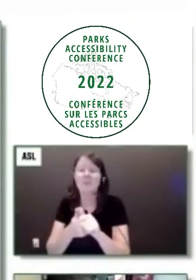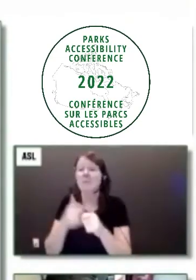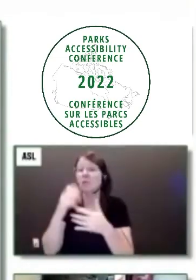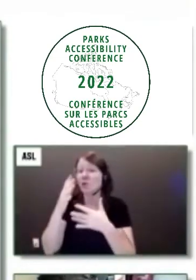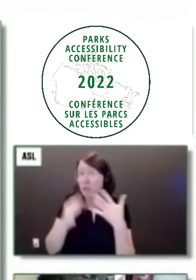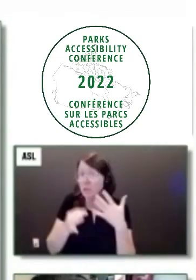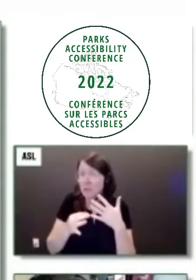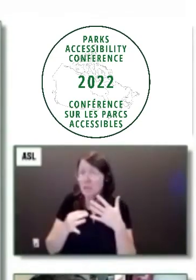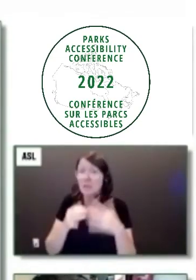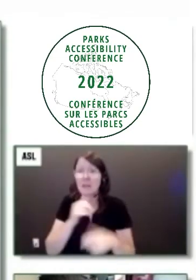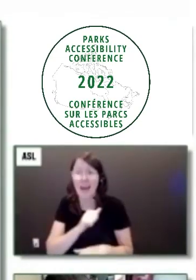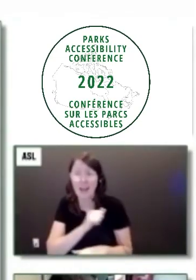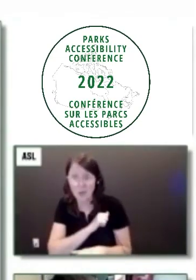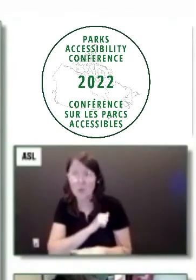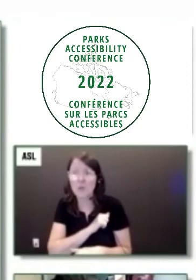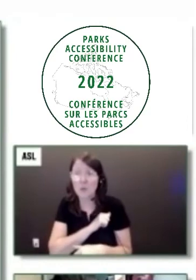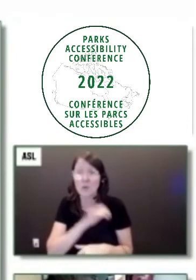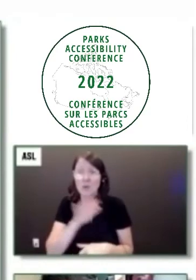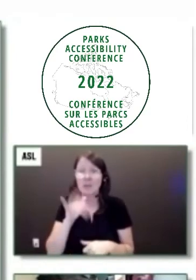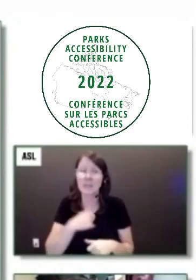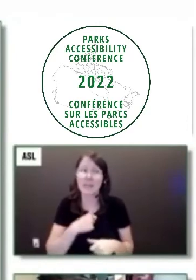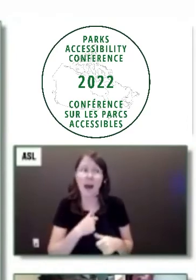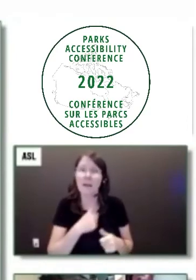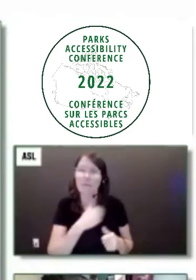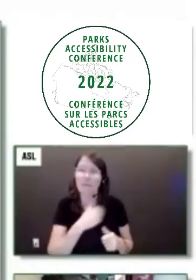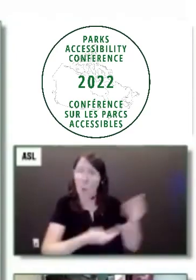being inaccessible to others. Next slide.